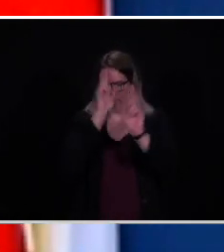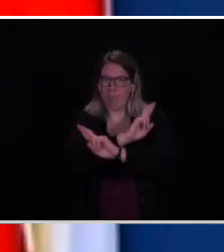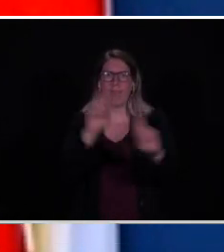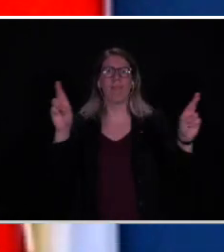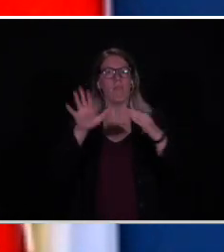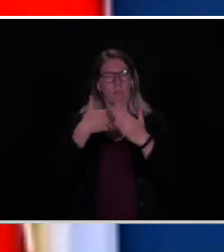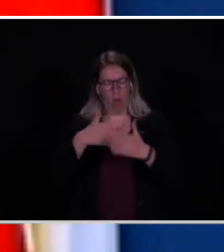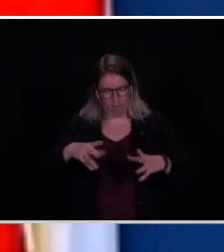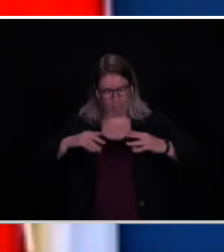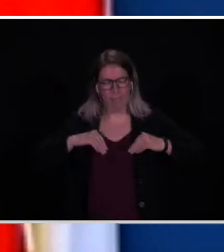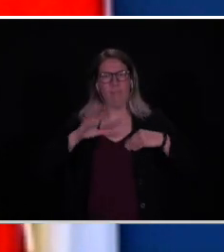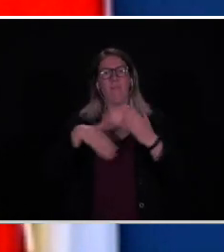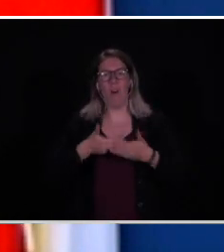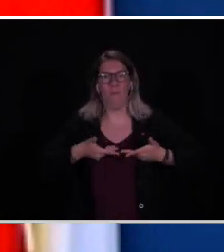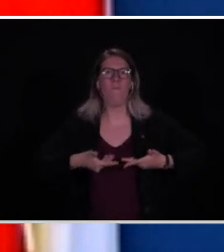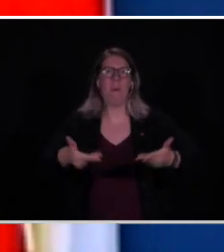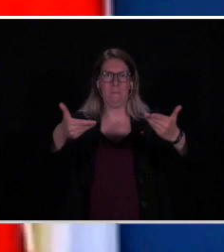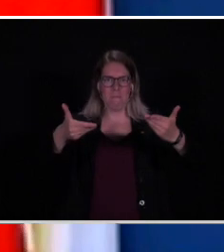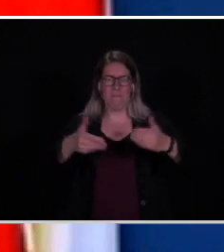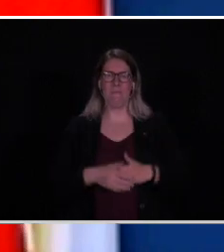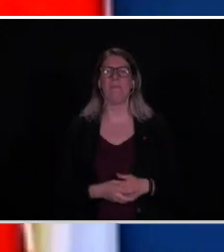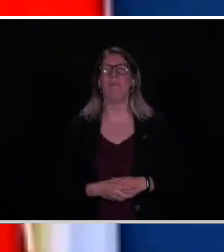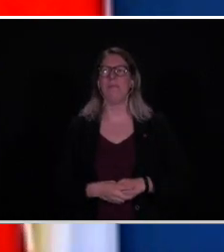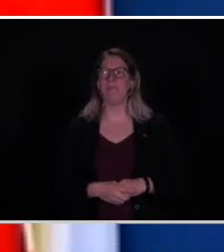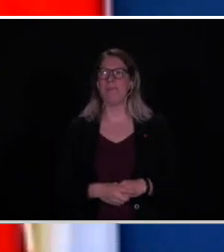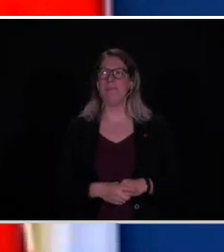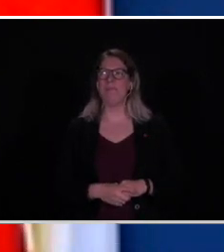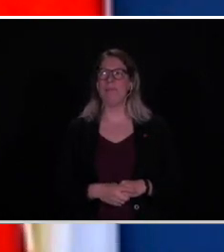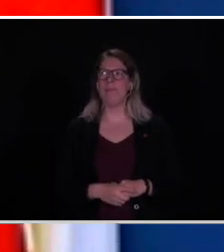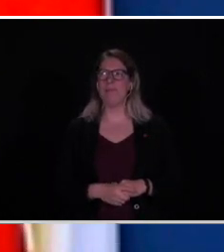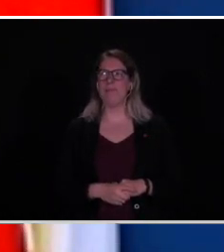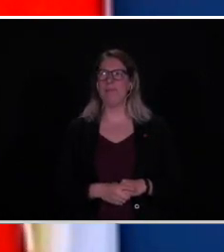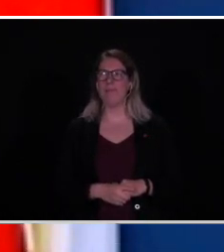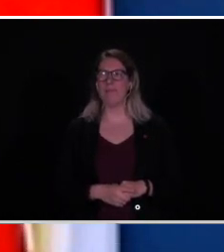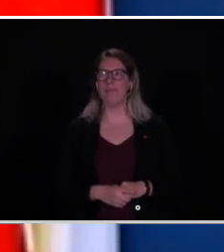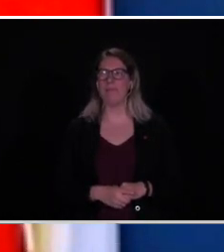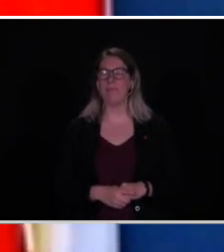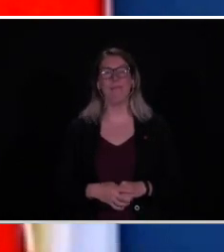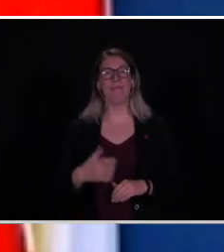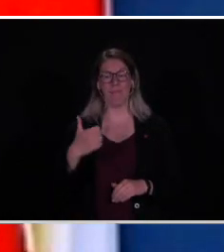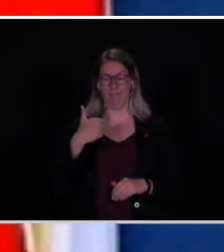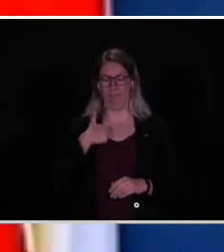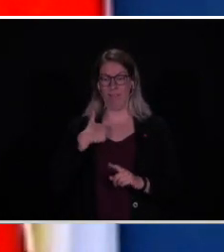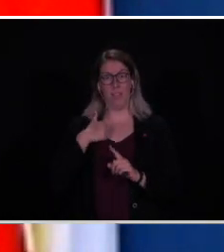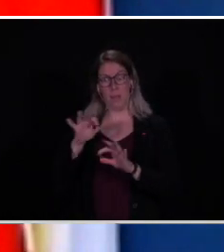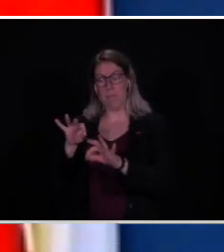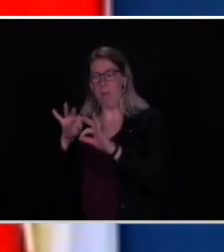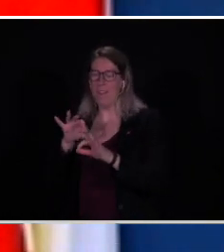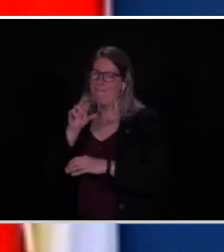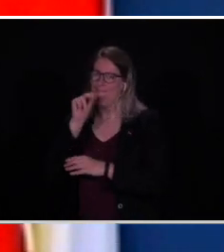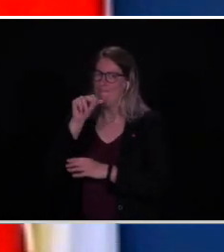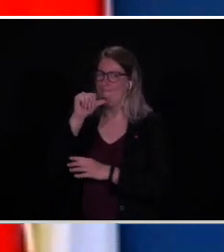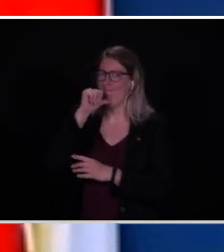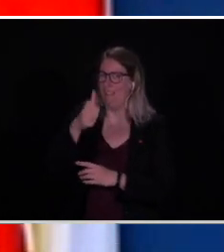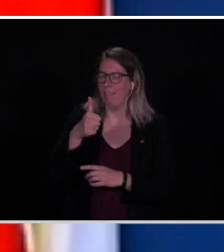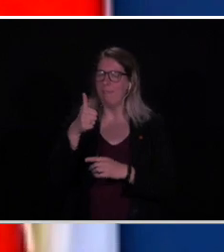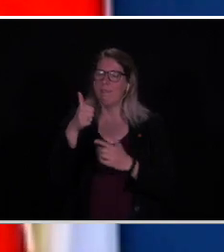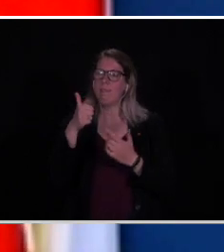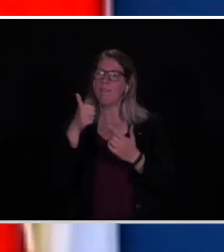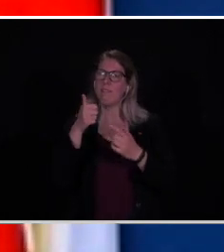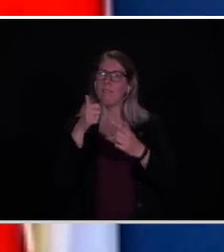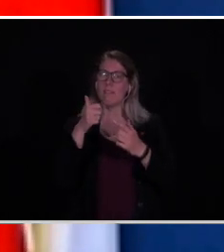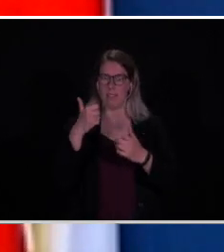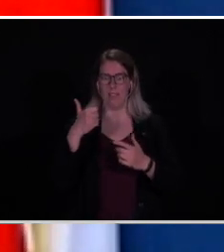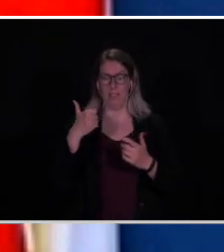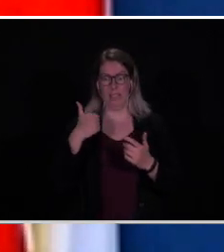are and has the opportunity to realize their full potential. While Canada is not perfect, Canadians inhabit a